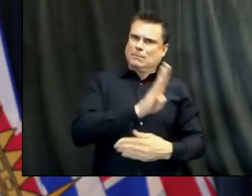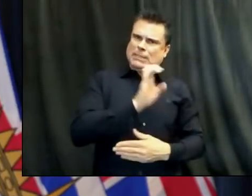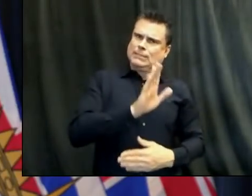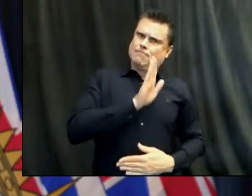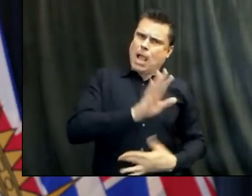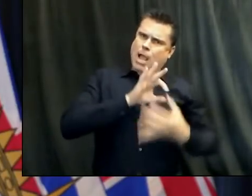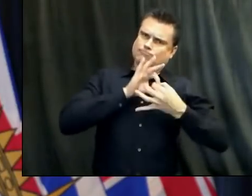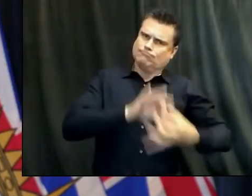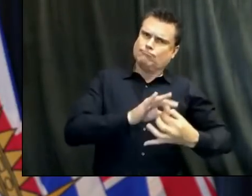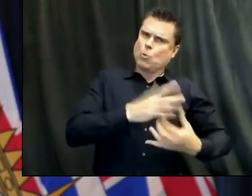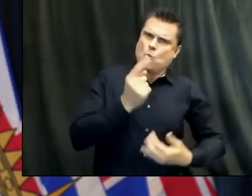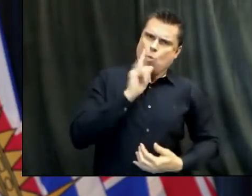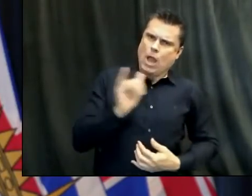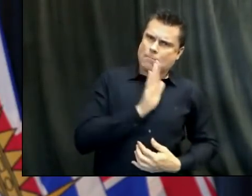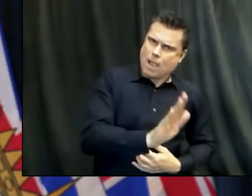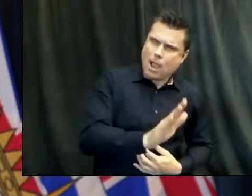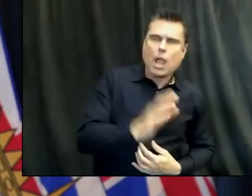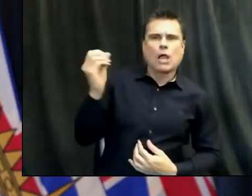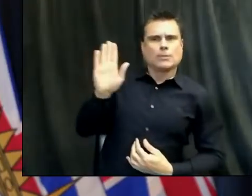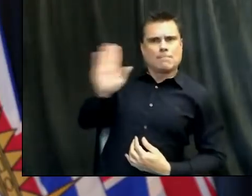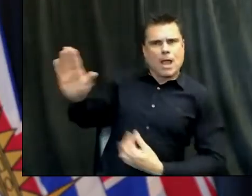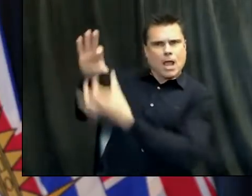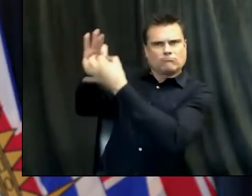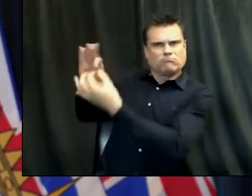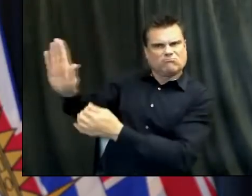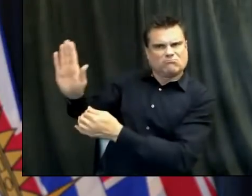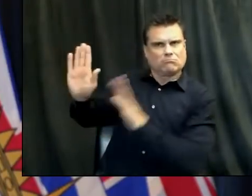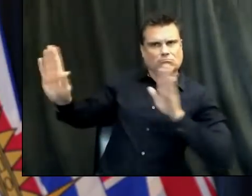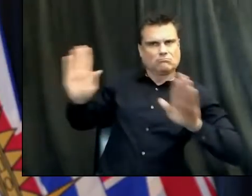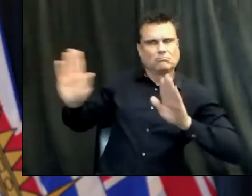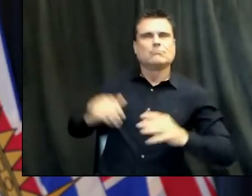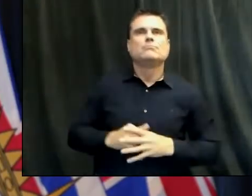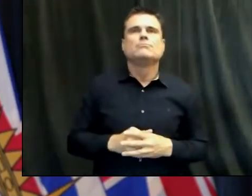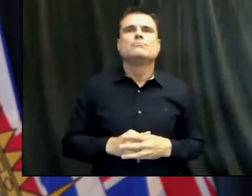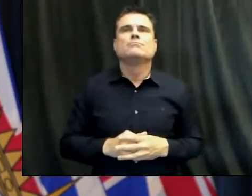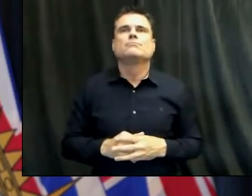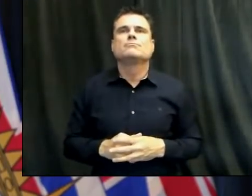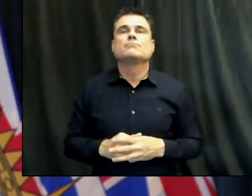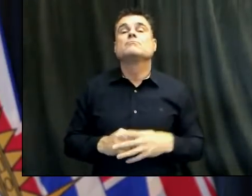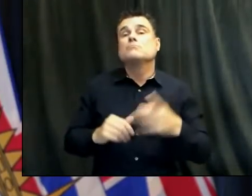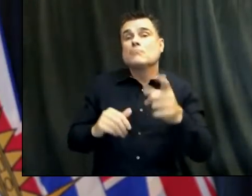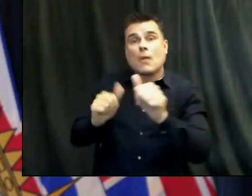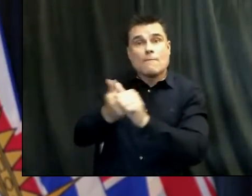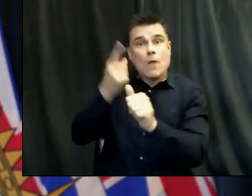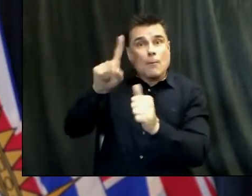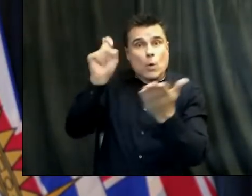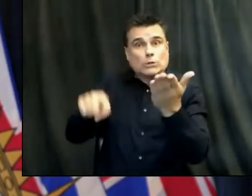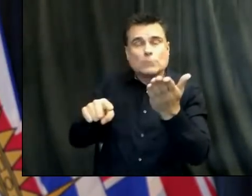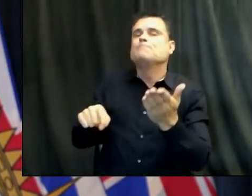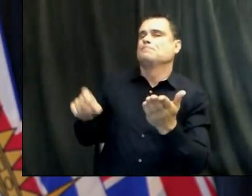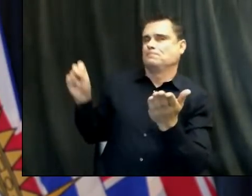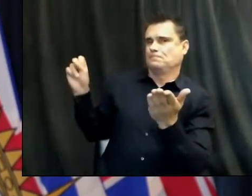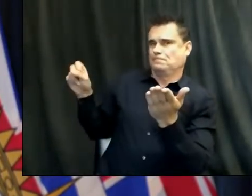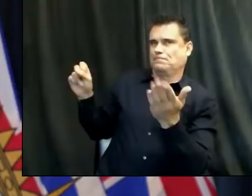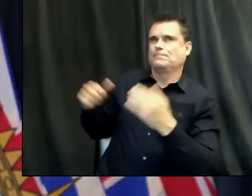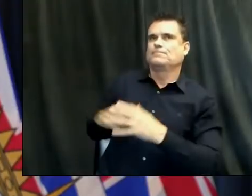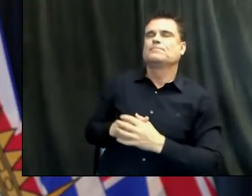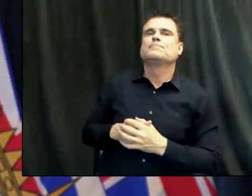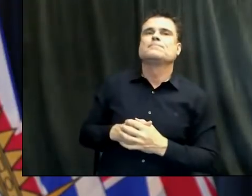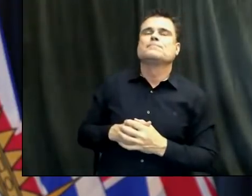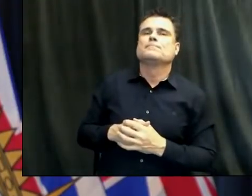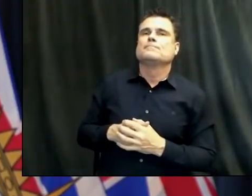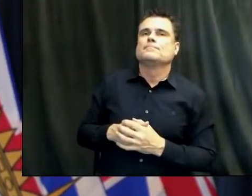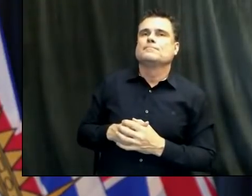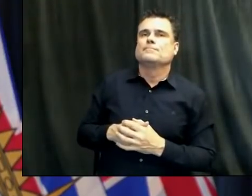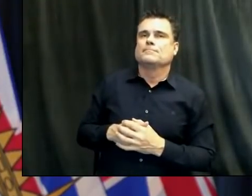BC. Penny, do you have a follow-up? I do. It's been more than a week since you